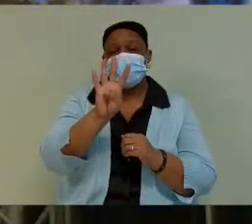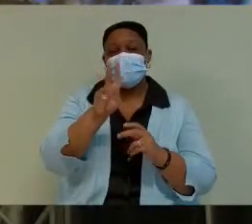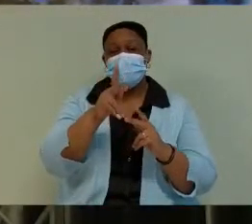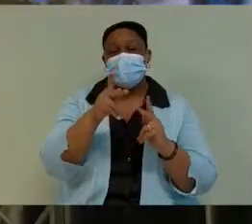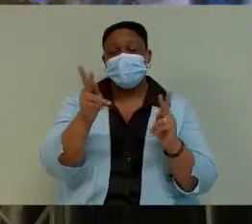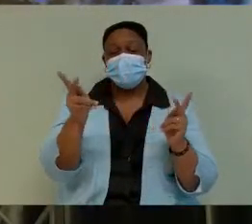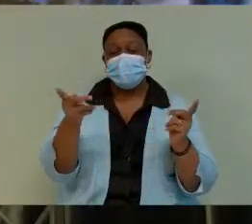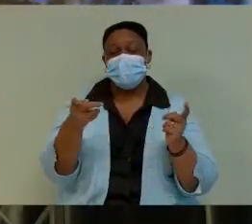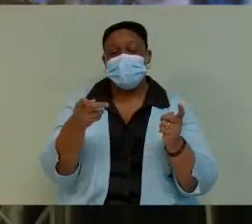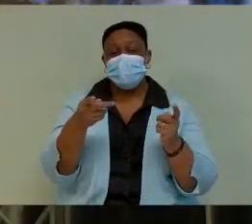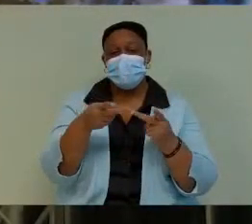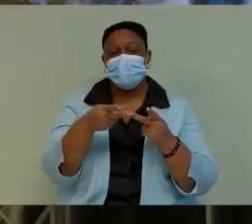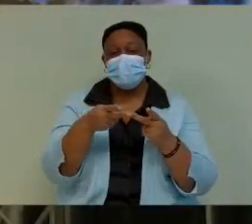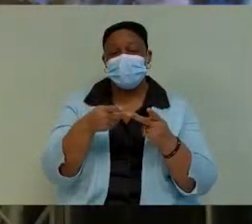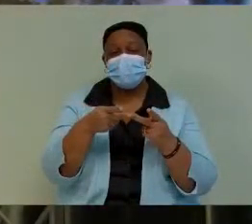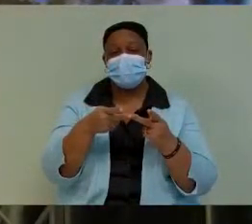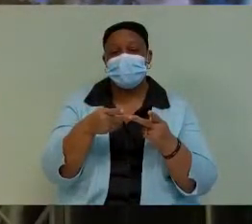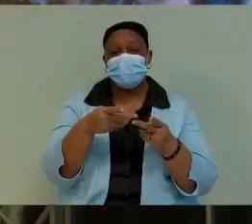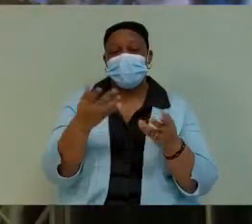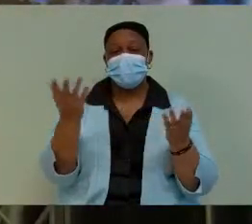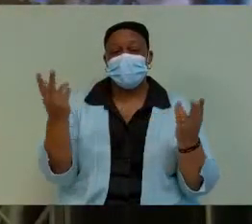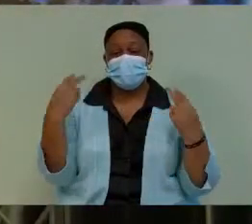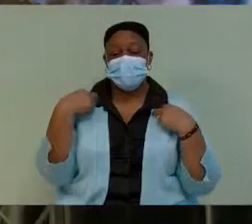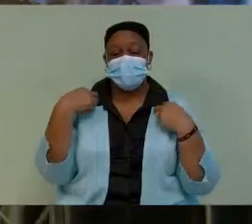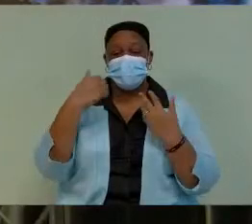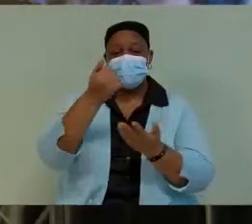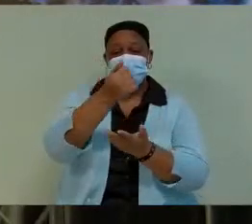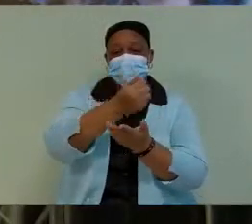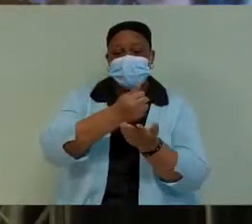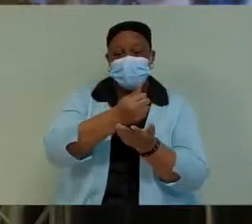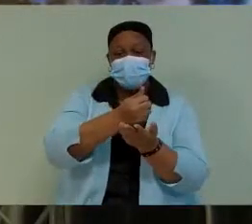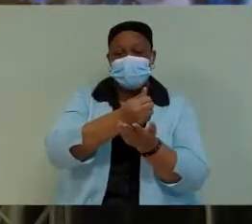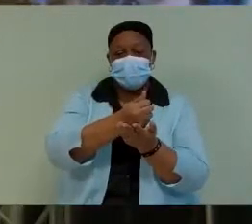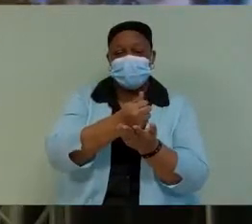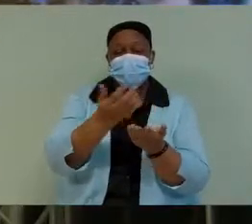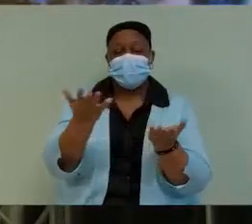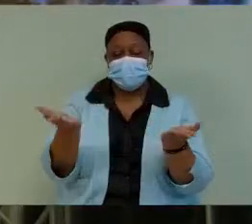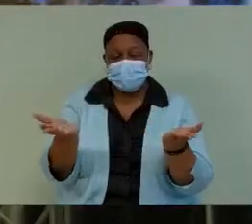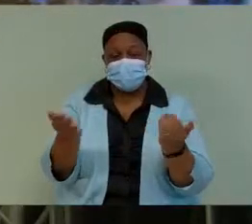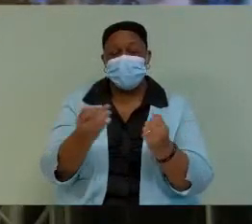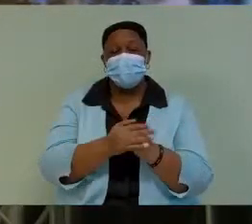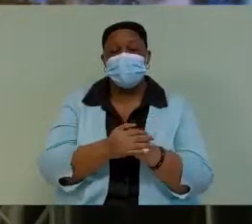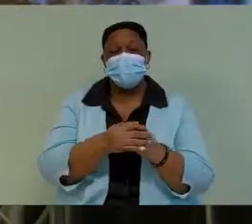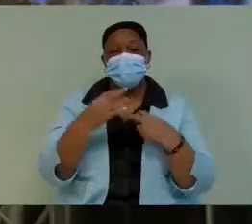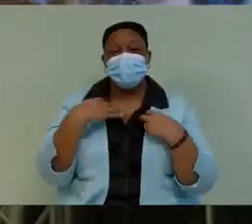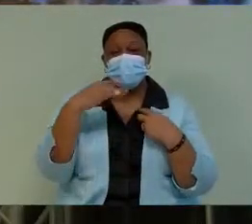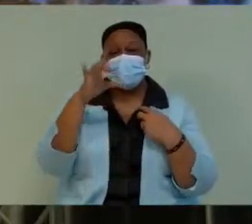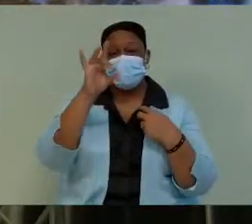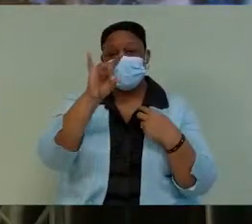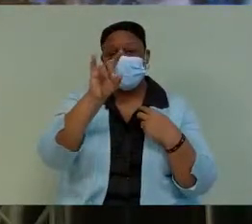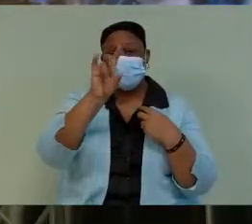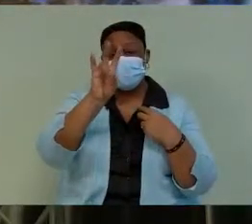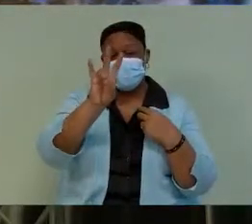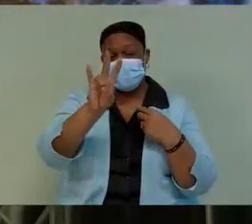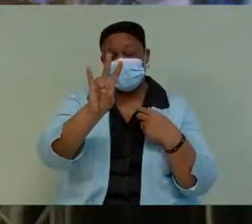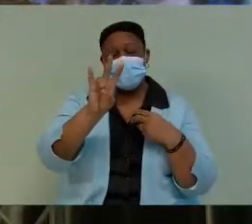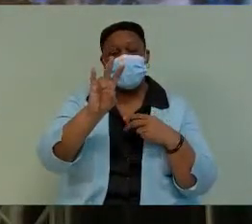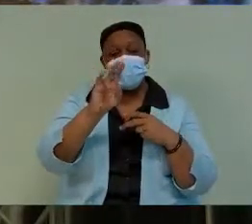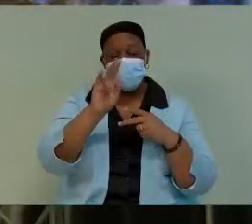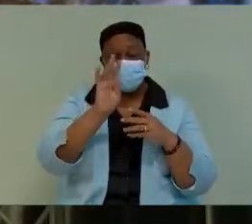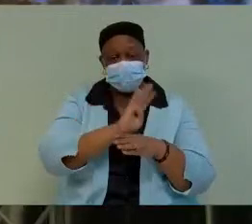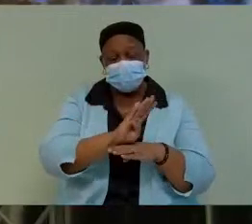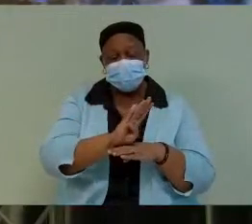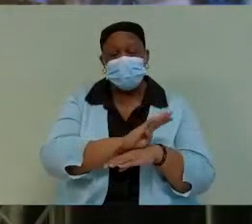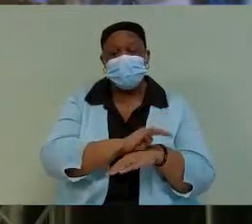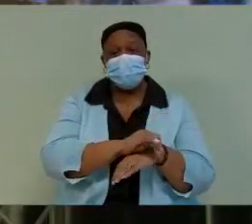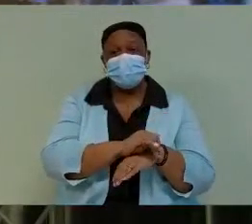Availability of hand sanitizers with 60% alcohol, 87. And soap and water being readily available for